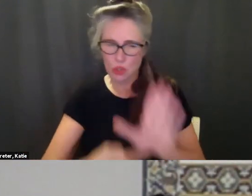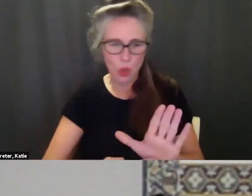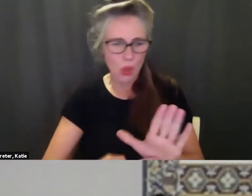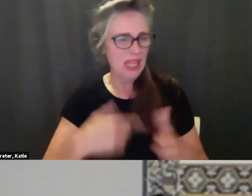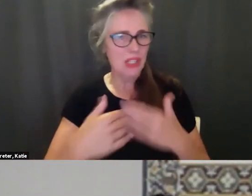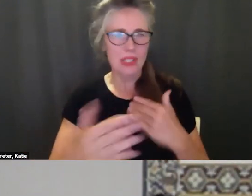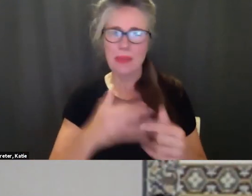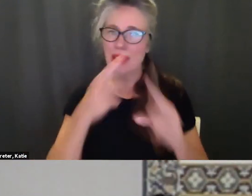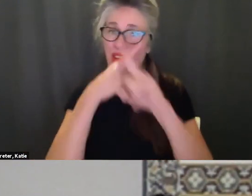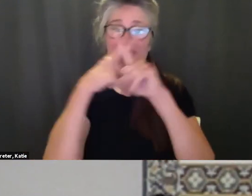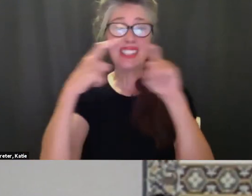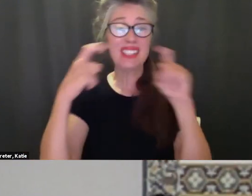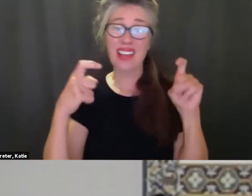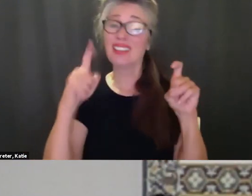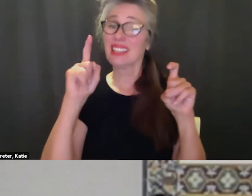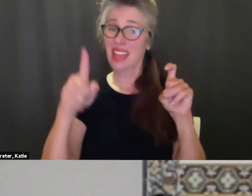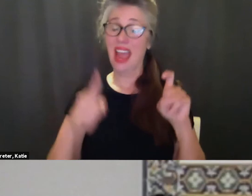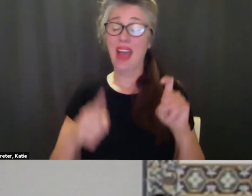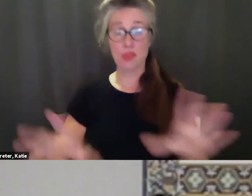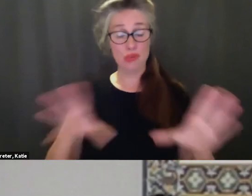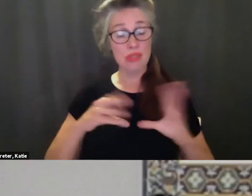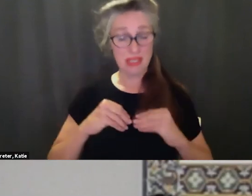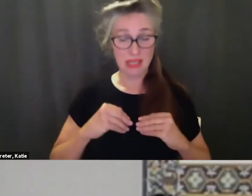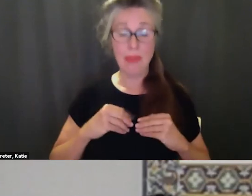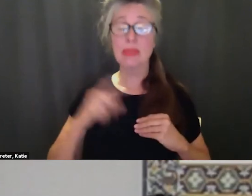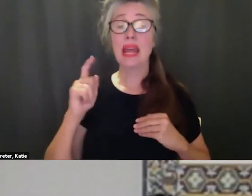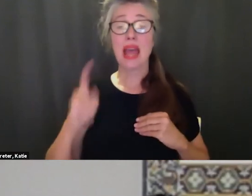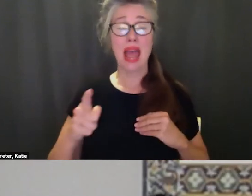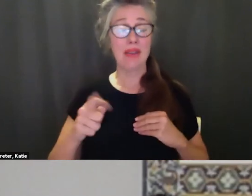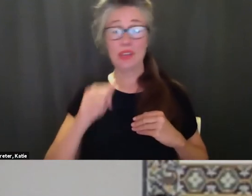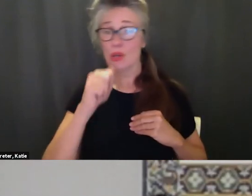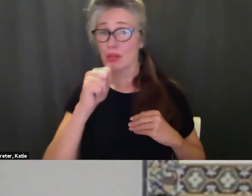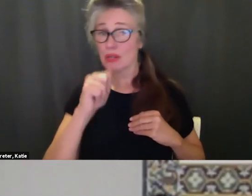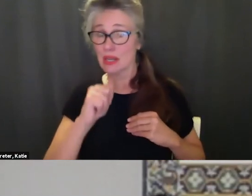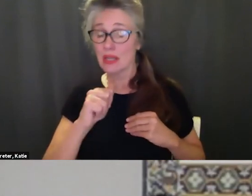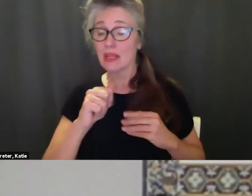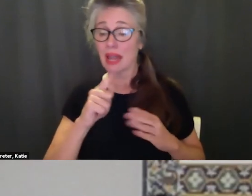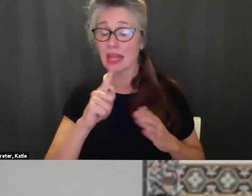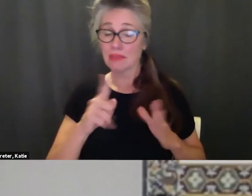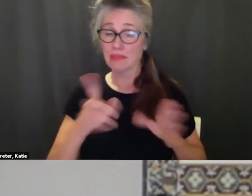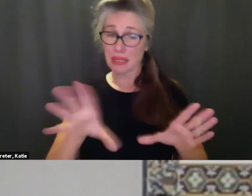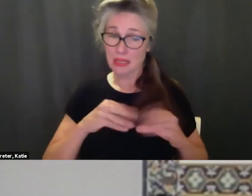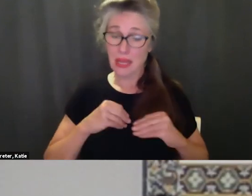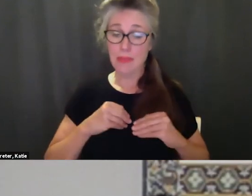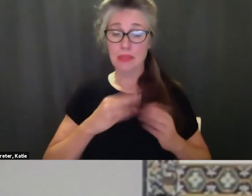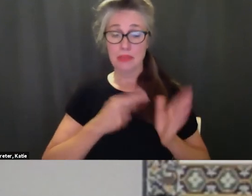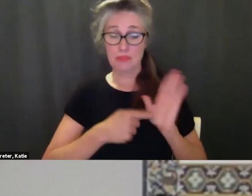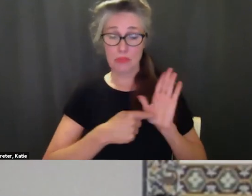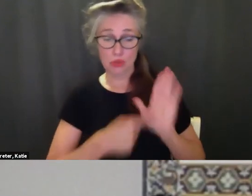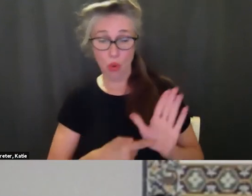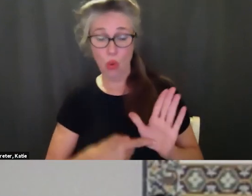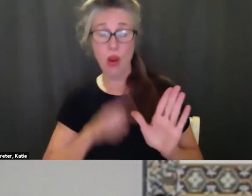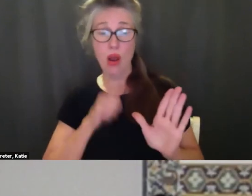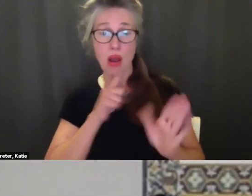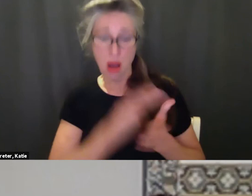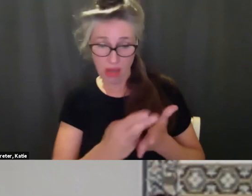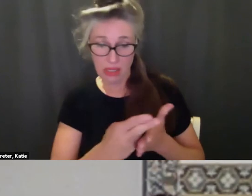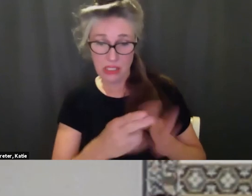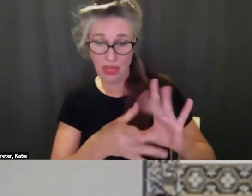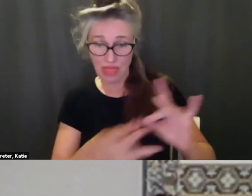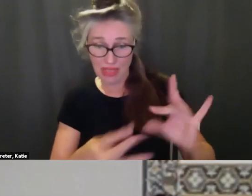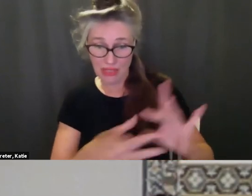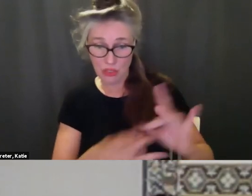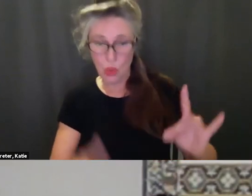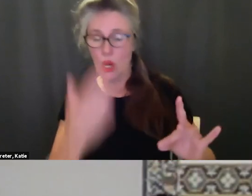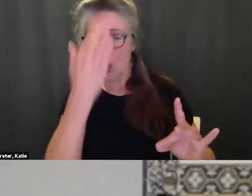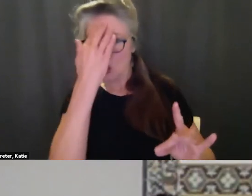ugly it is, but until we not bury the story, we won't know what we need to do and how we need to do it and where we